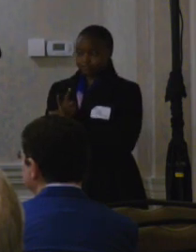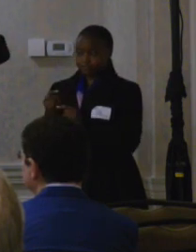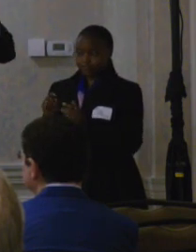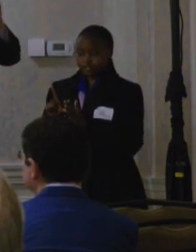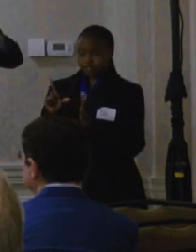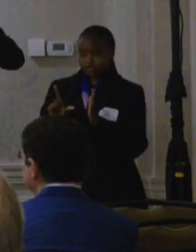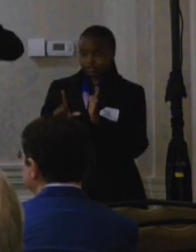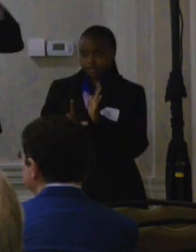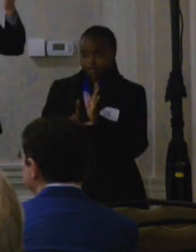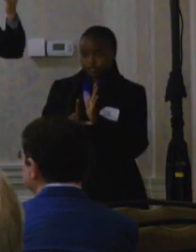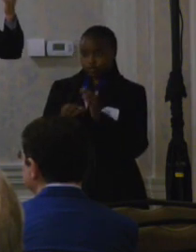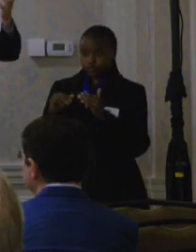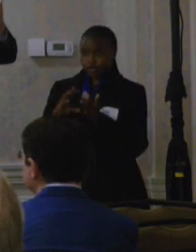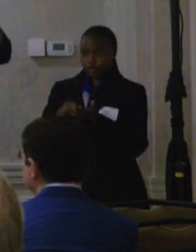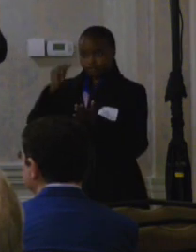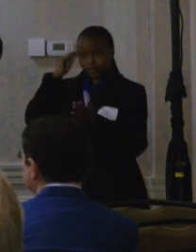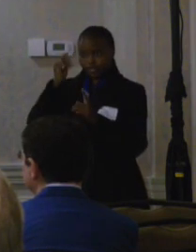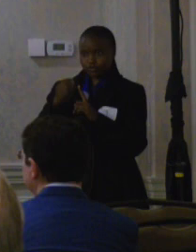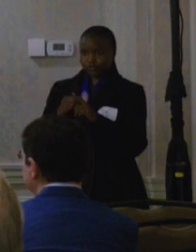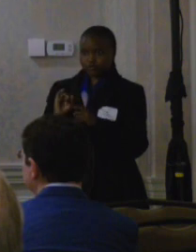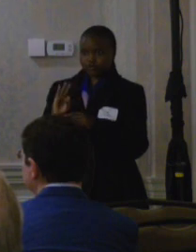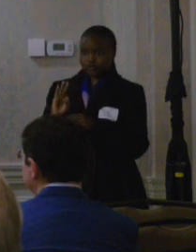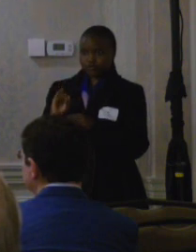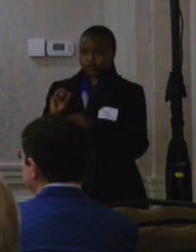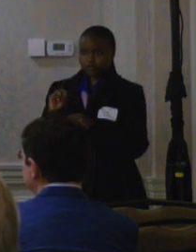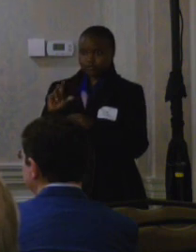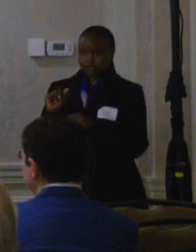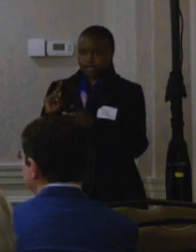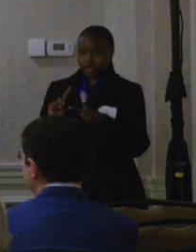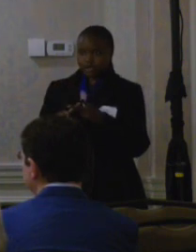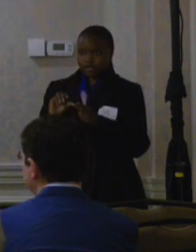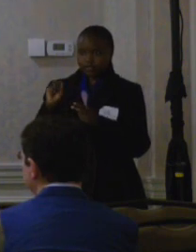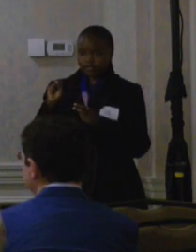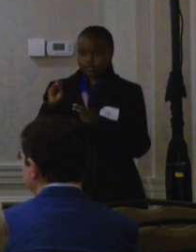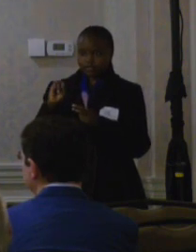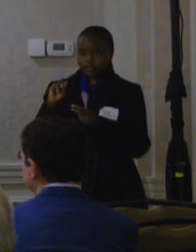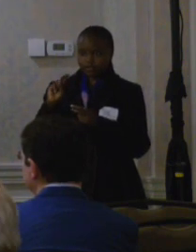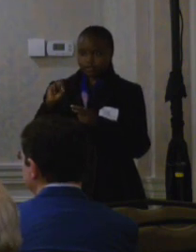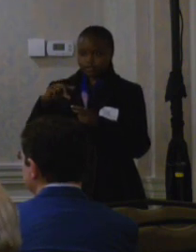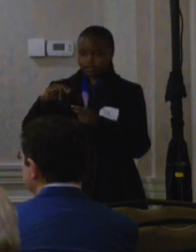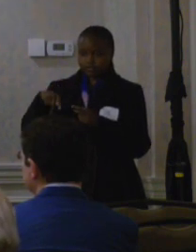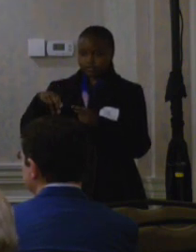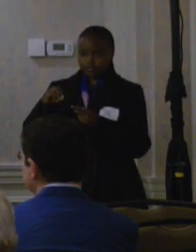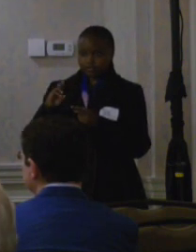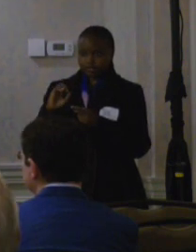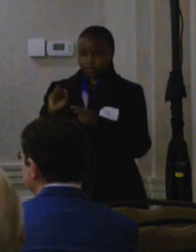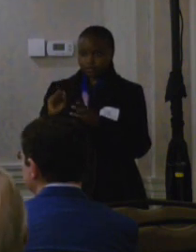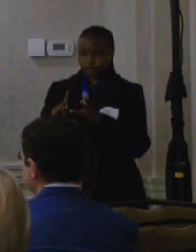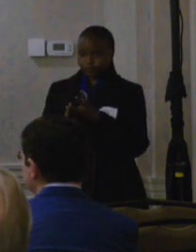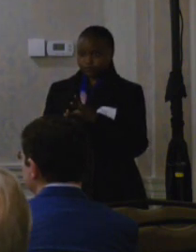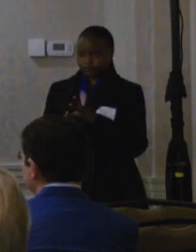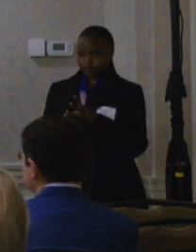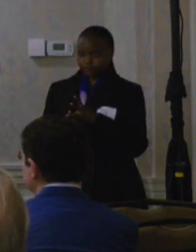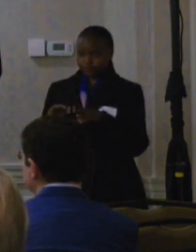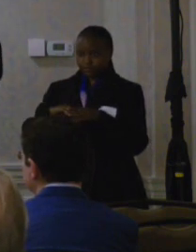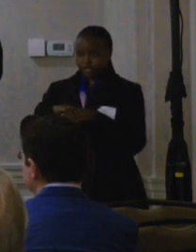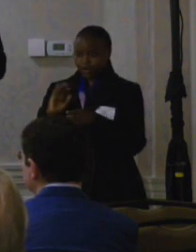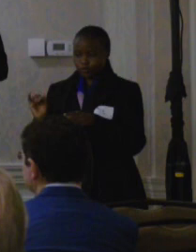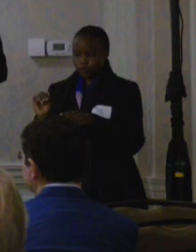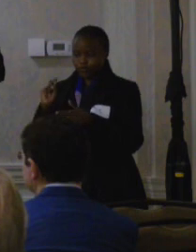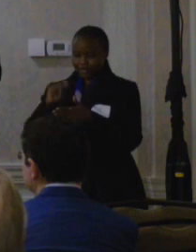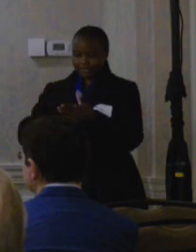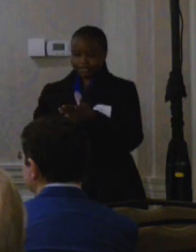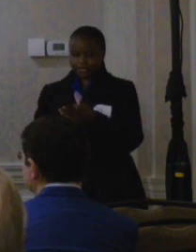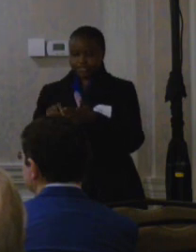from, obviously we have lessons from Finland, we have lessons from Singapore and other high-performing countries. A few of the things that come out of that literature is that